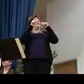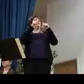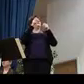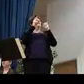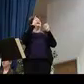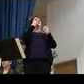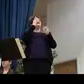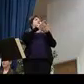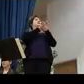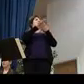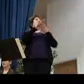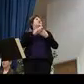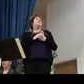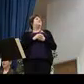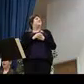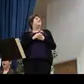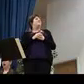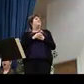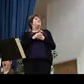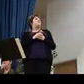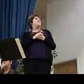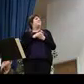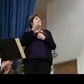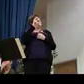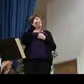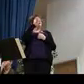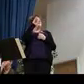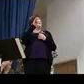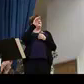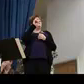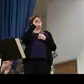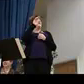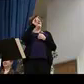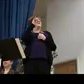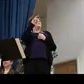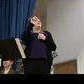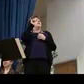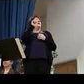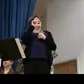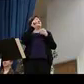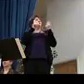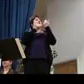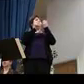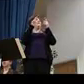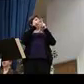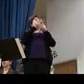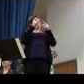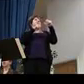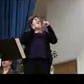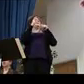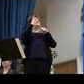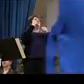Brandon McNair, Associate of Applied Science, General Hygiene, Associate of Science, General Hygiene.